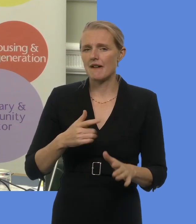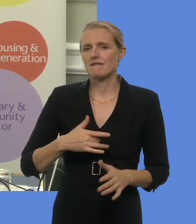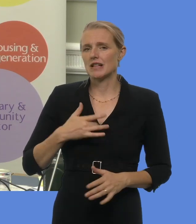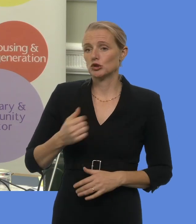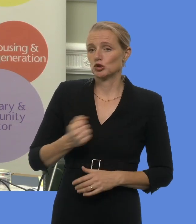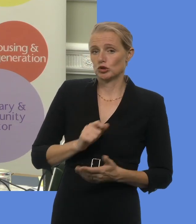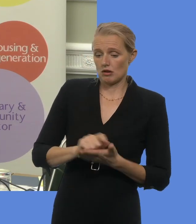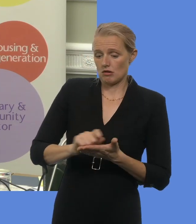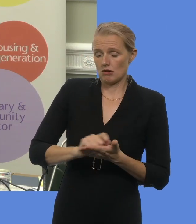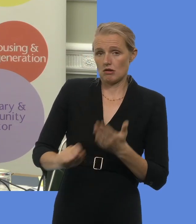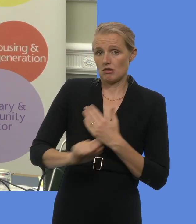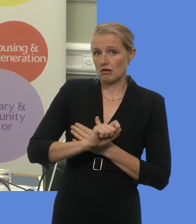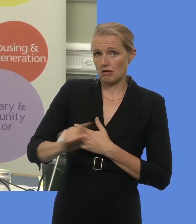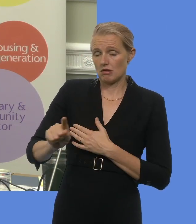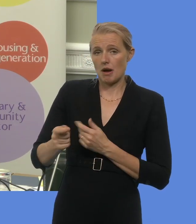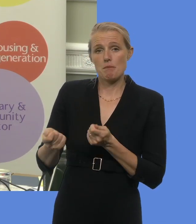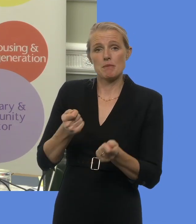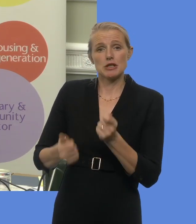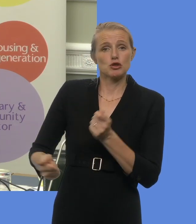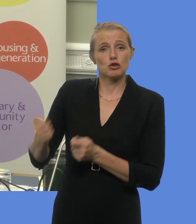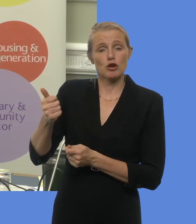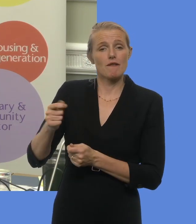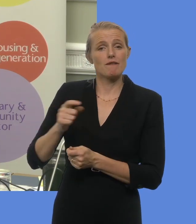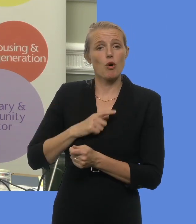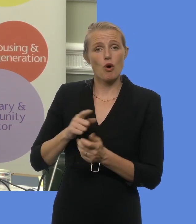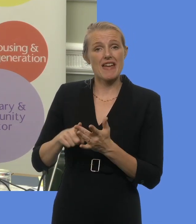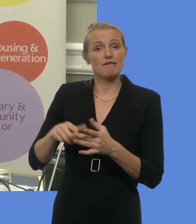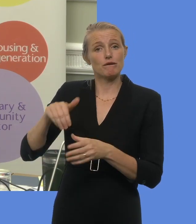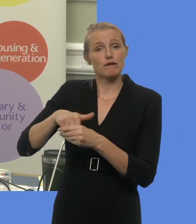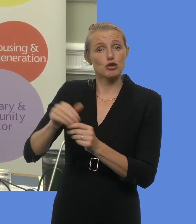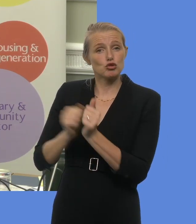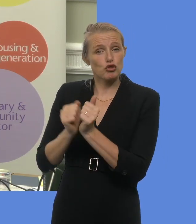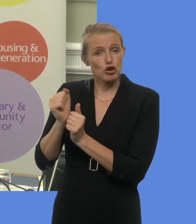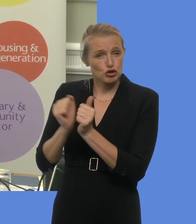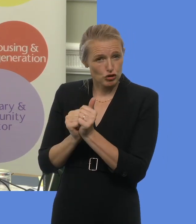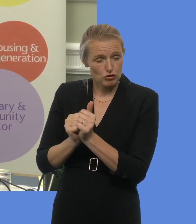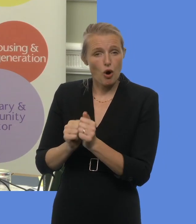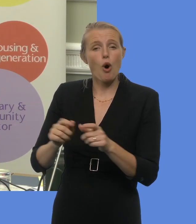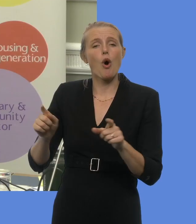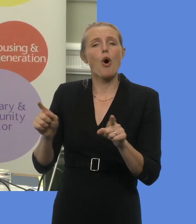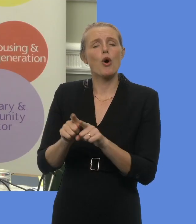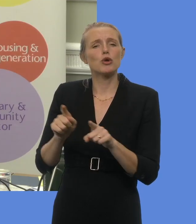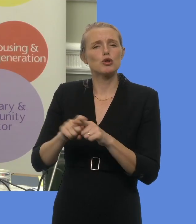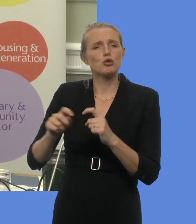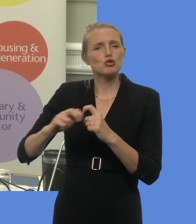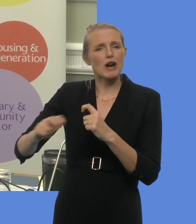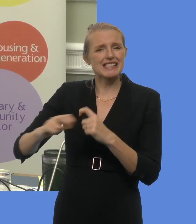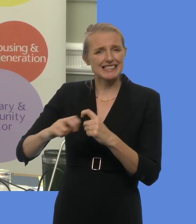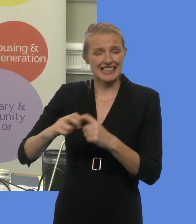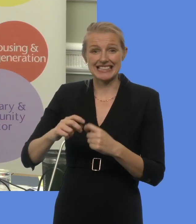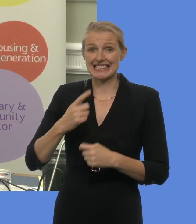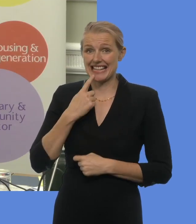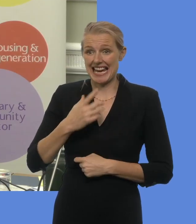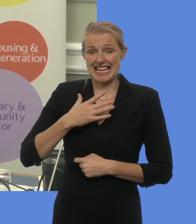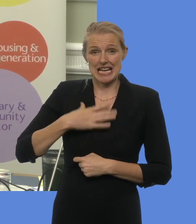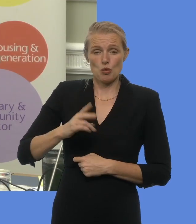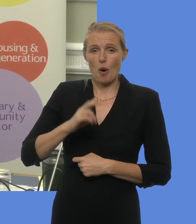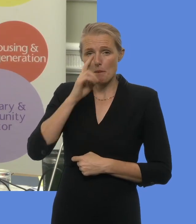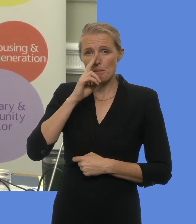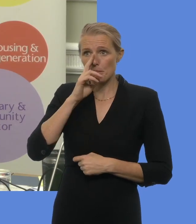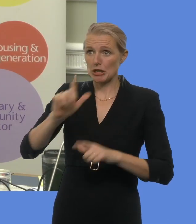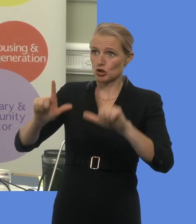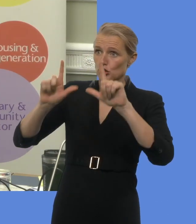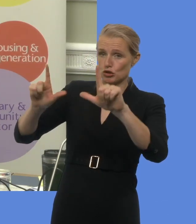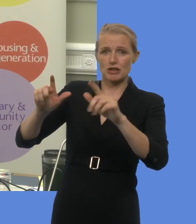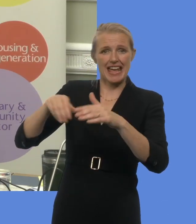Minister for Infrastructure and TransLink to request that pictorial signage be included in public transport stations, and that conductors